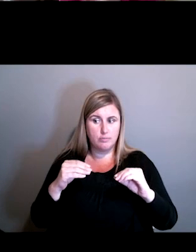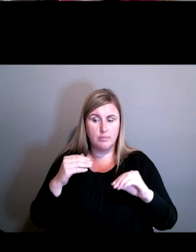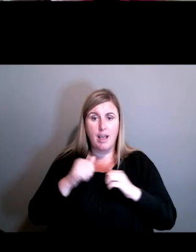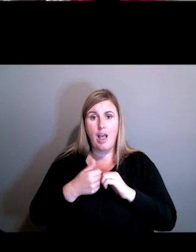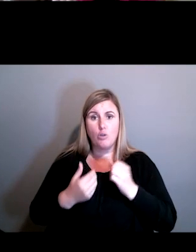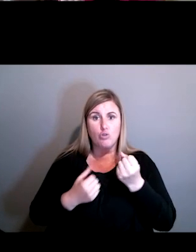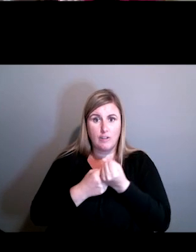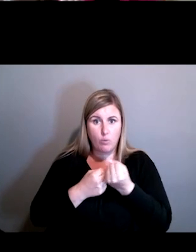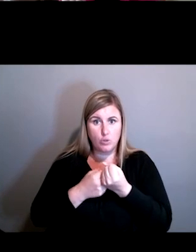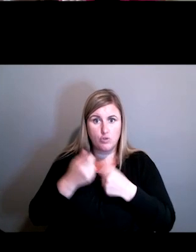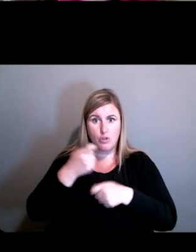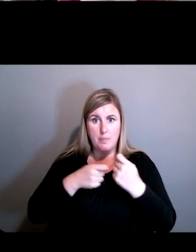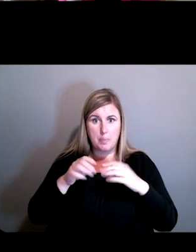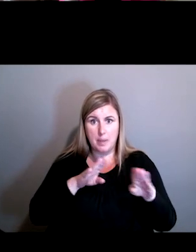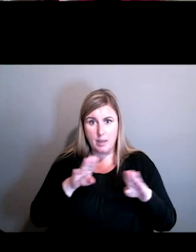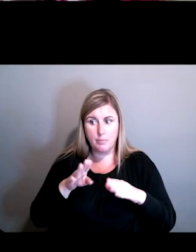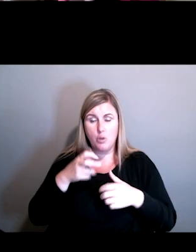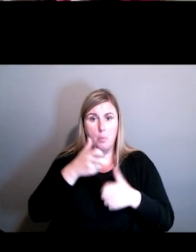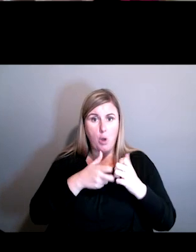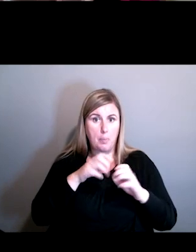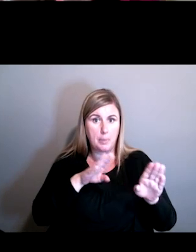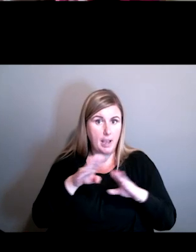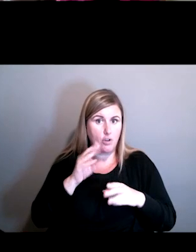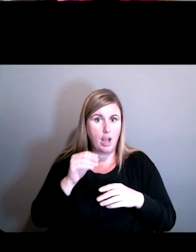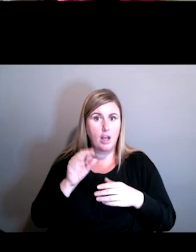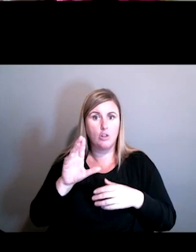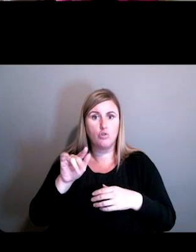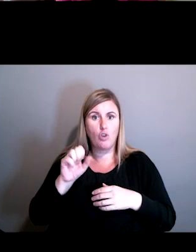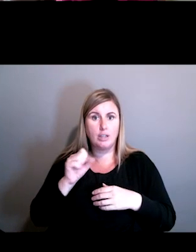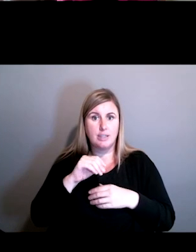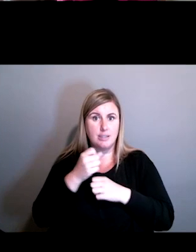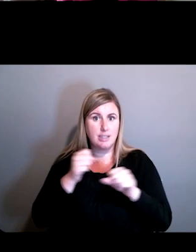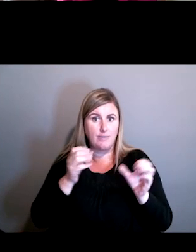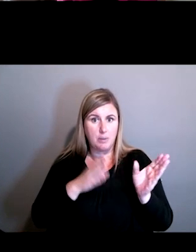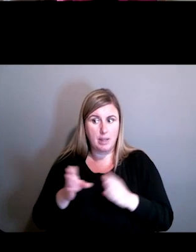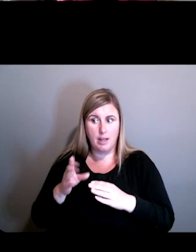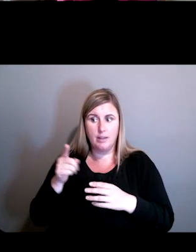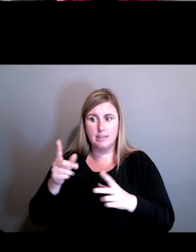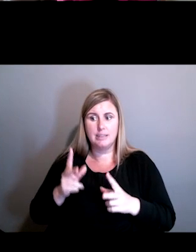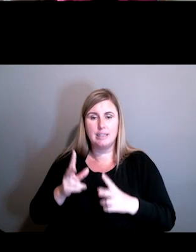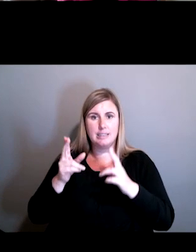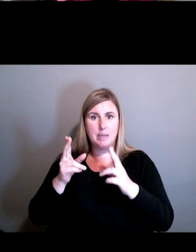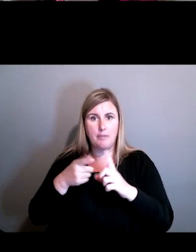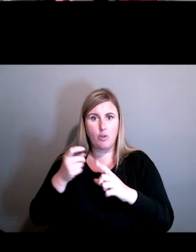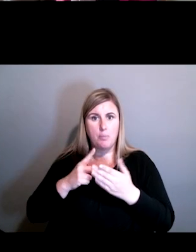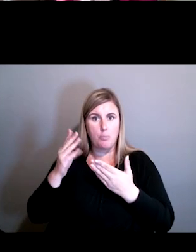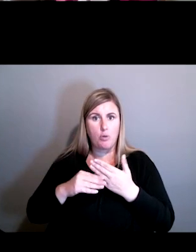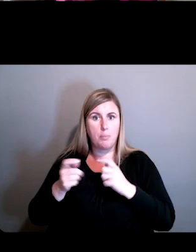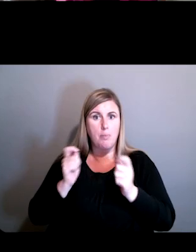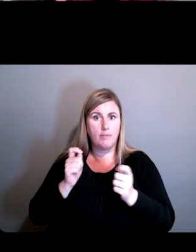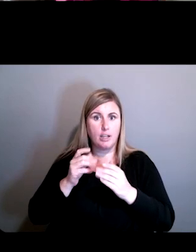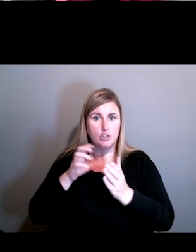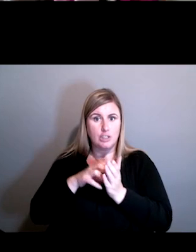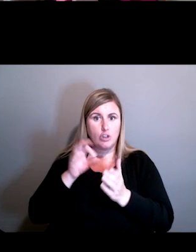problem behavior, and the crisis and safety plan. So here is a snip from the program modification section of a positive behavior support plan that many of